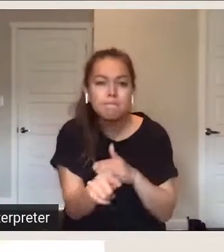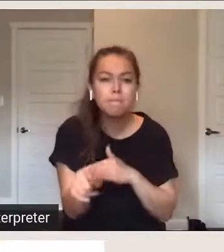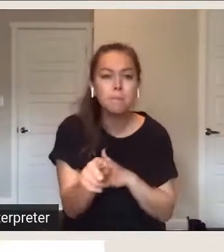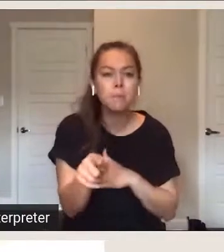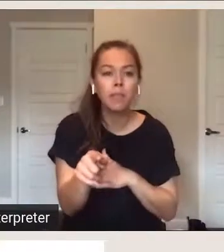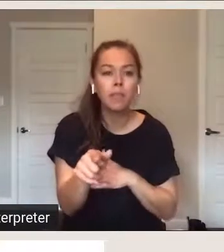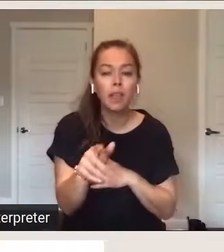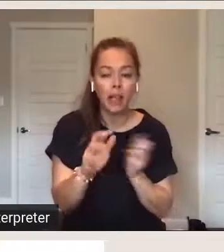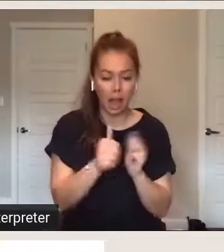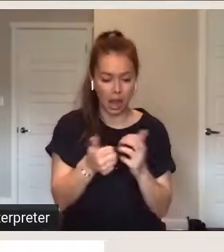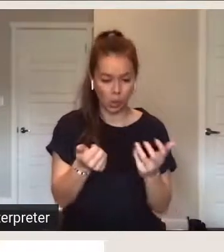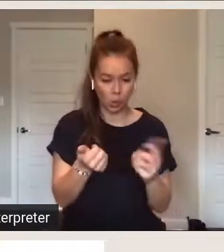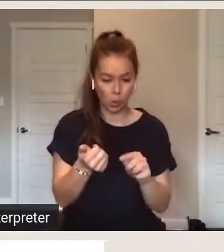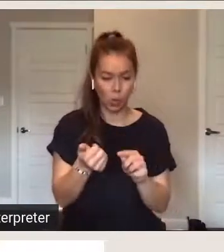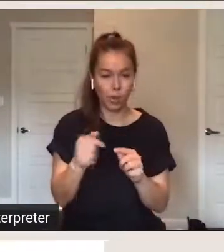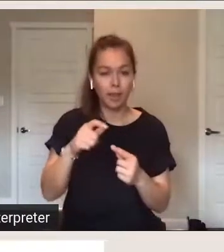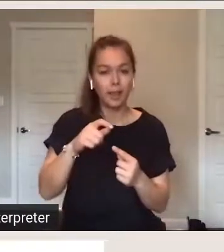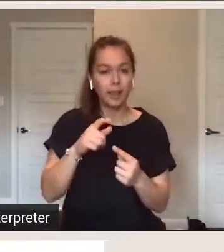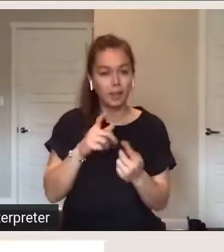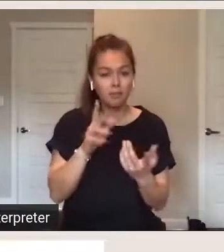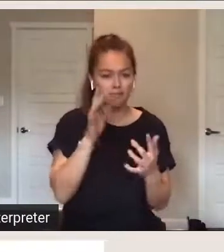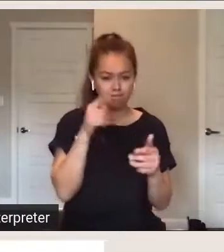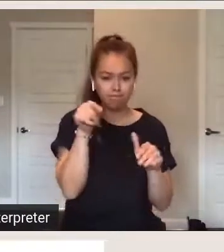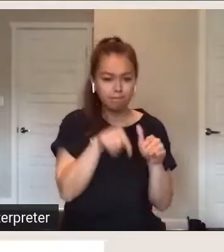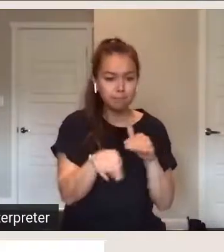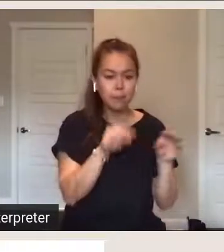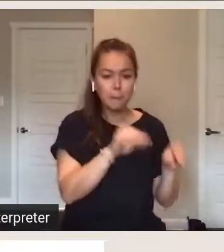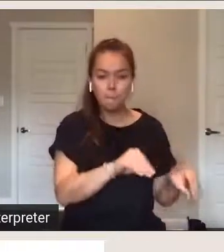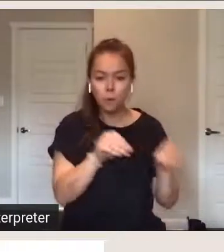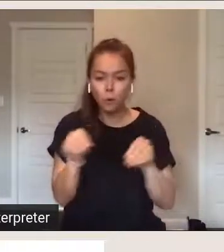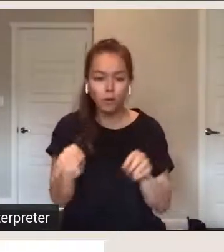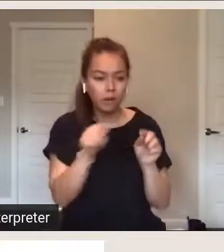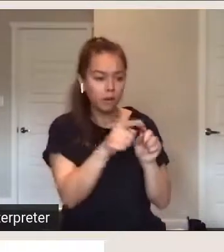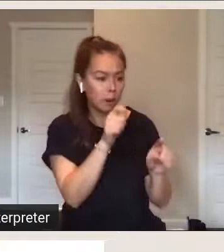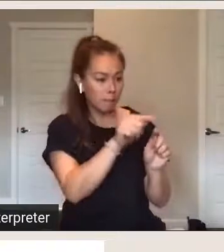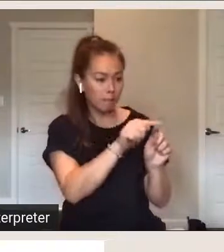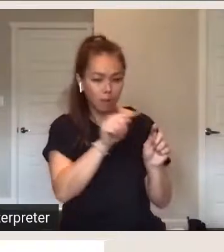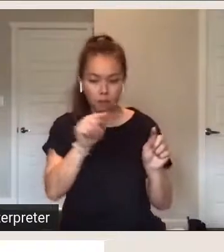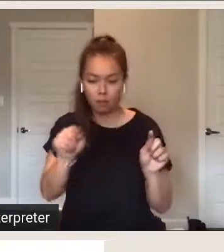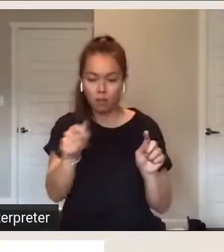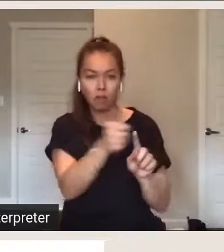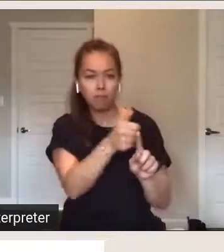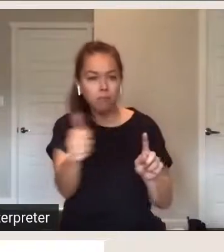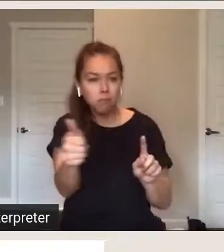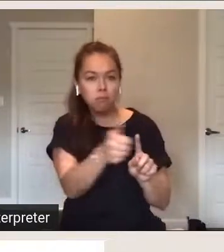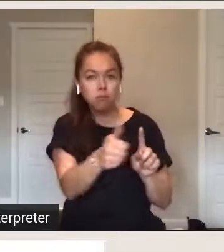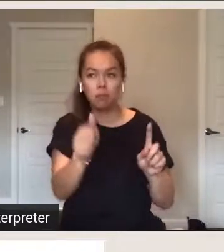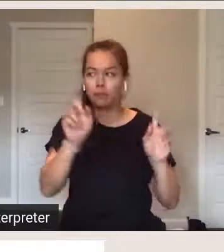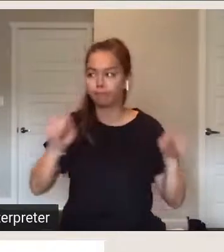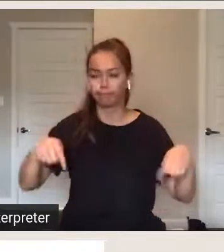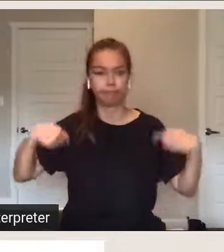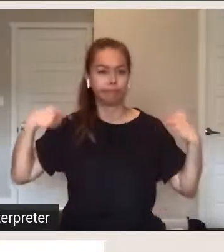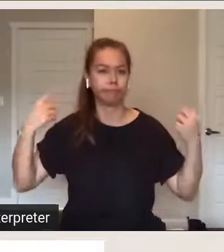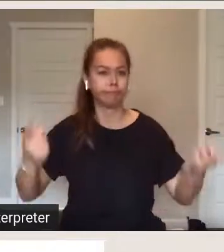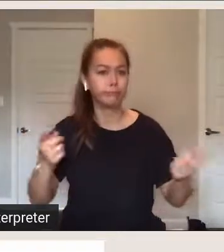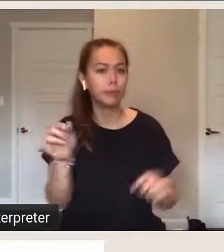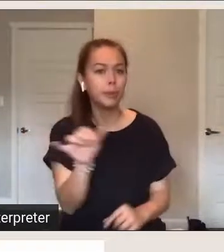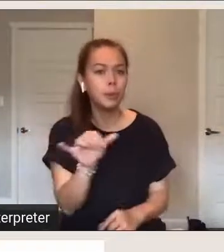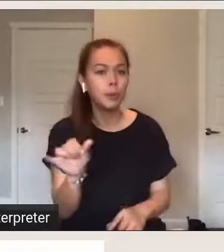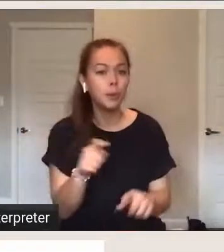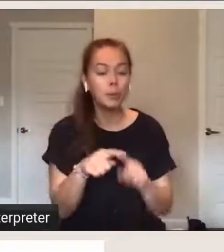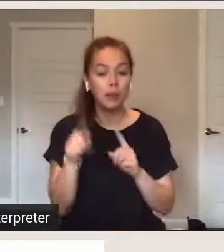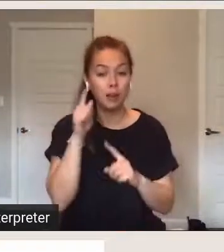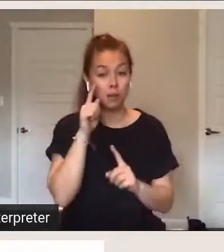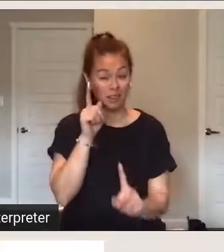context of like refugees and newcomers crossing, leaving their home behind. And someone like Aya, who's grown up in a